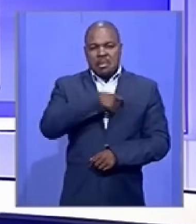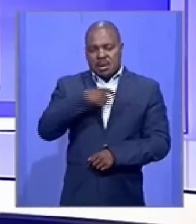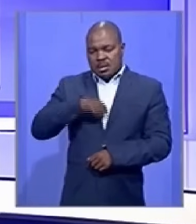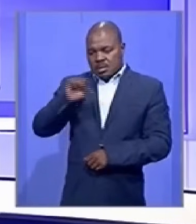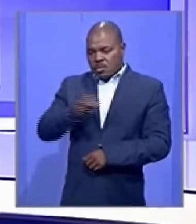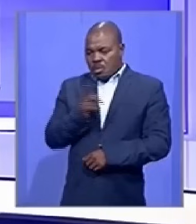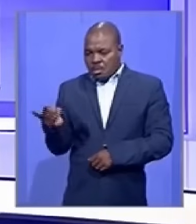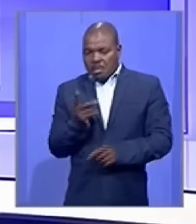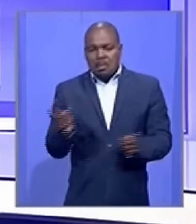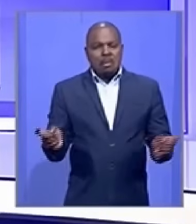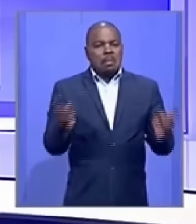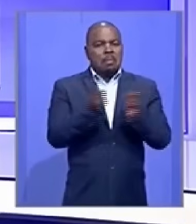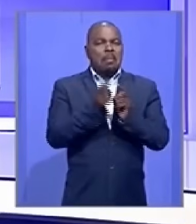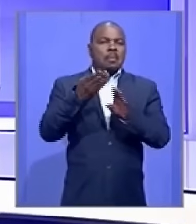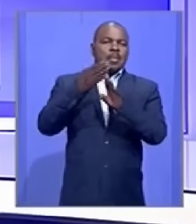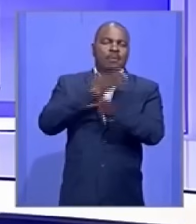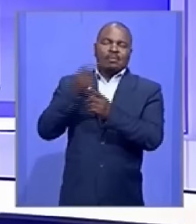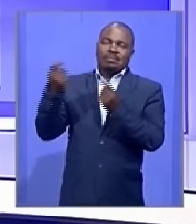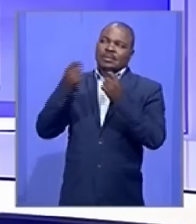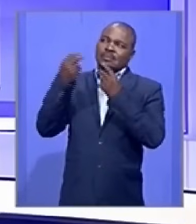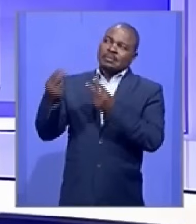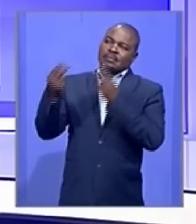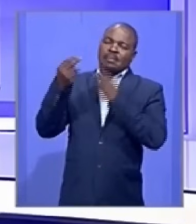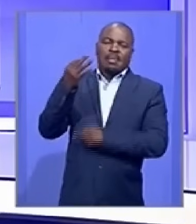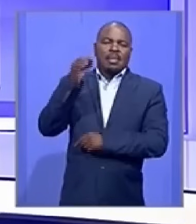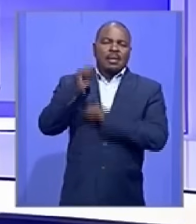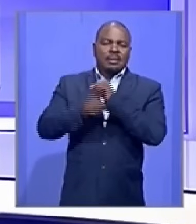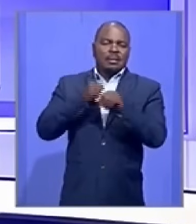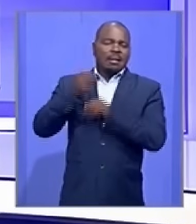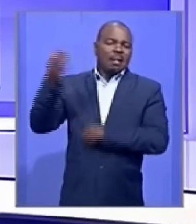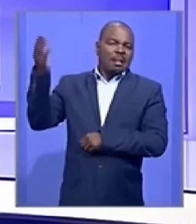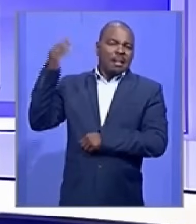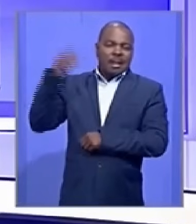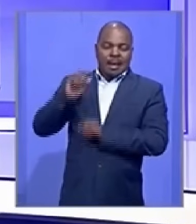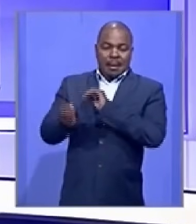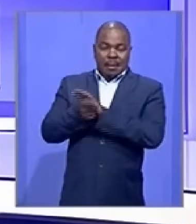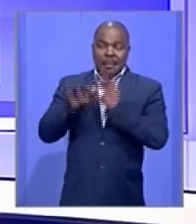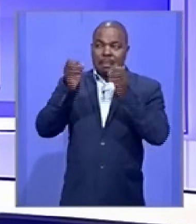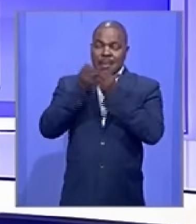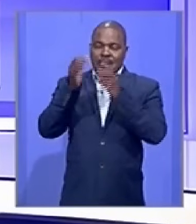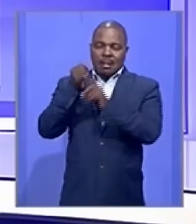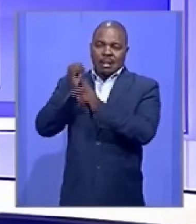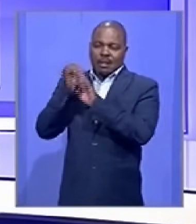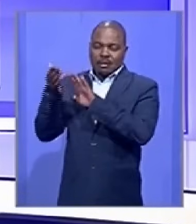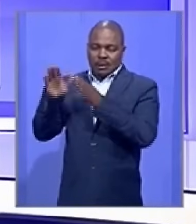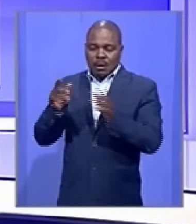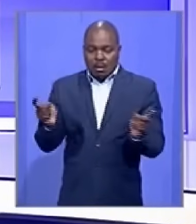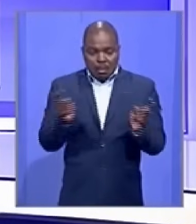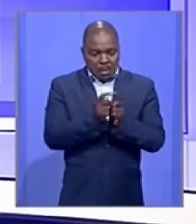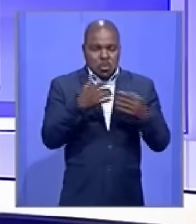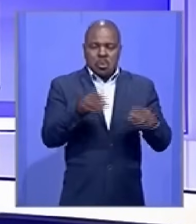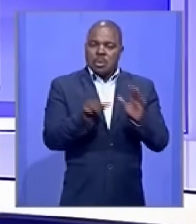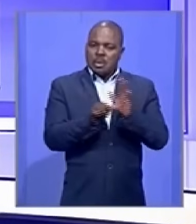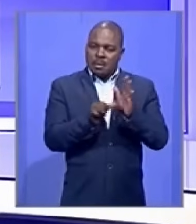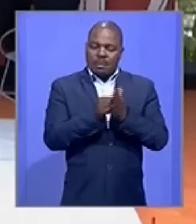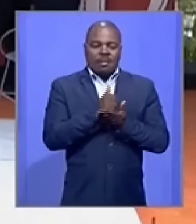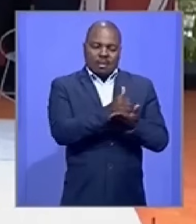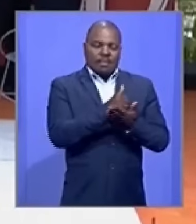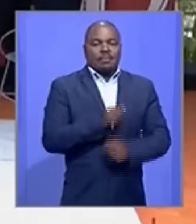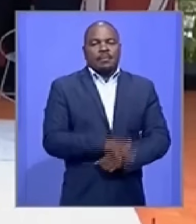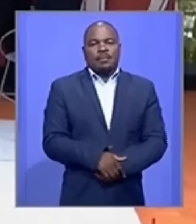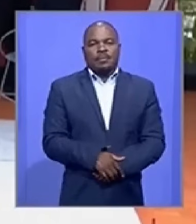ho tshebeletswa sehopotso sa dilemo tse 30 tsa polao ya batho ba bangata naheng ya Rwanda e be le ditholwana tse hlabosang.